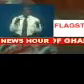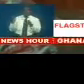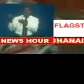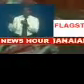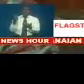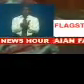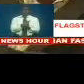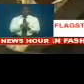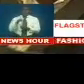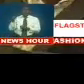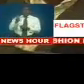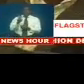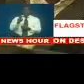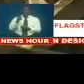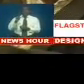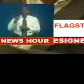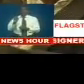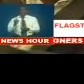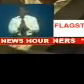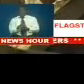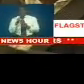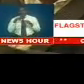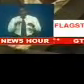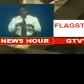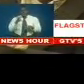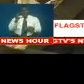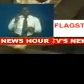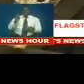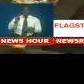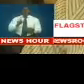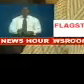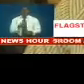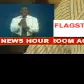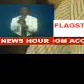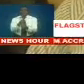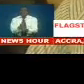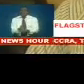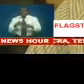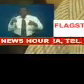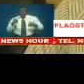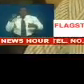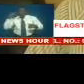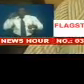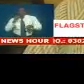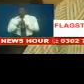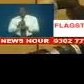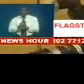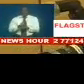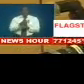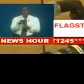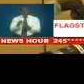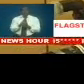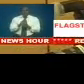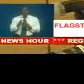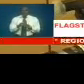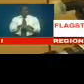$260 million, while the reverse stood at $6 million per annum. Apart from mining and mining supplies,